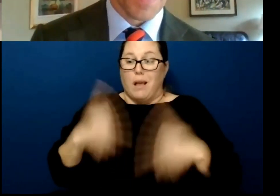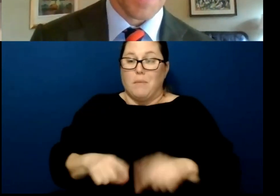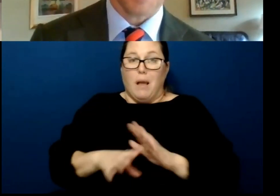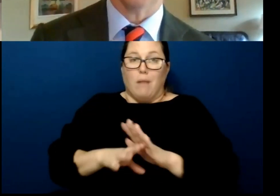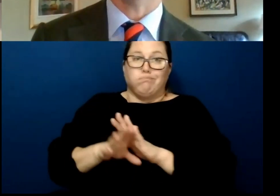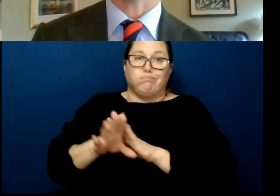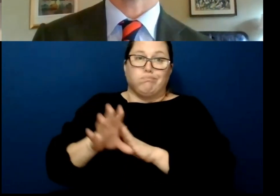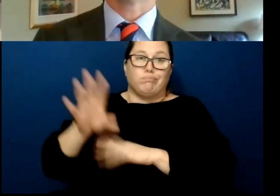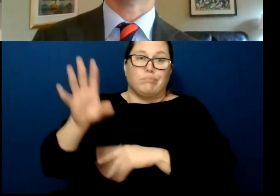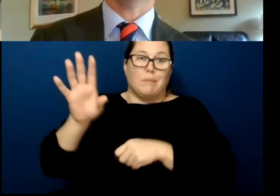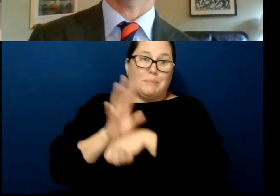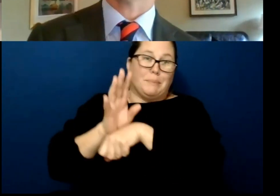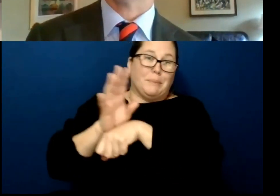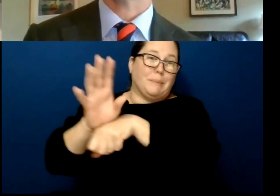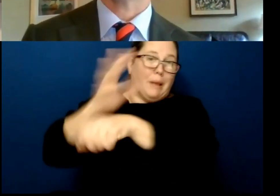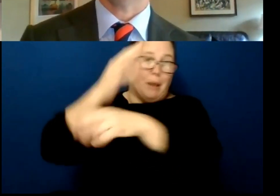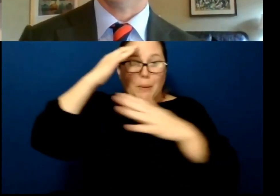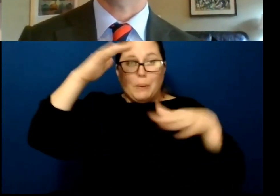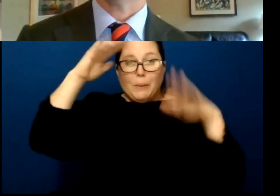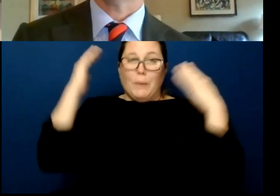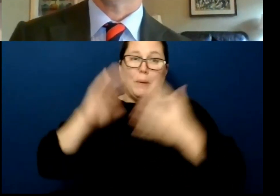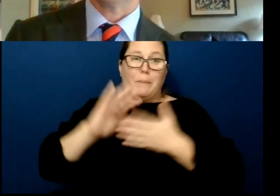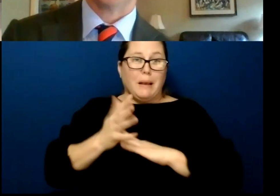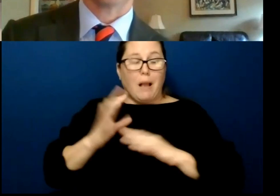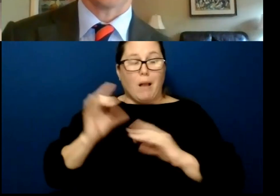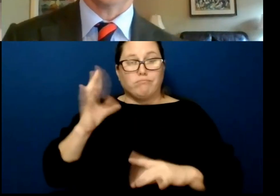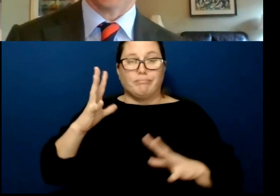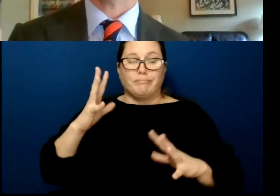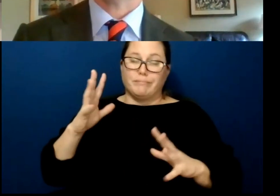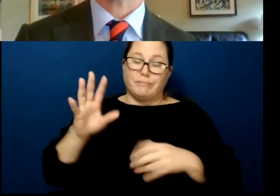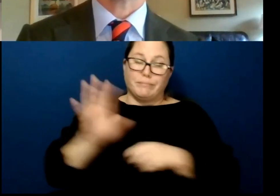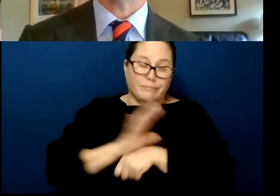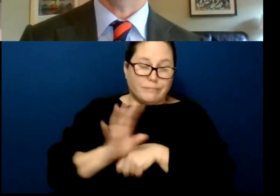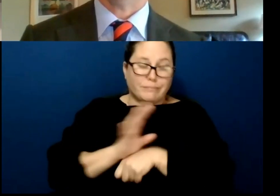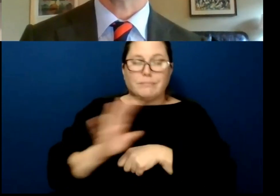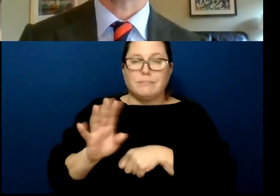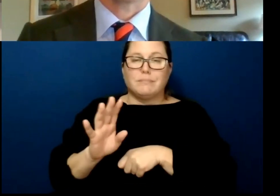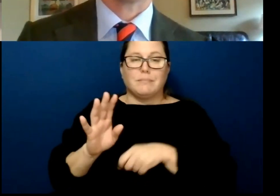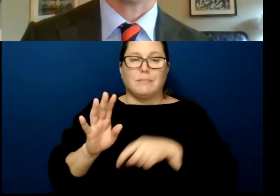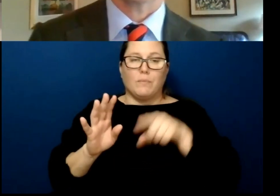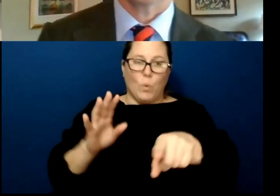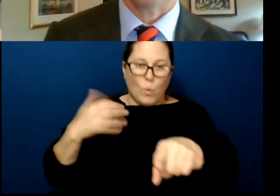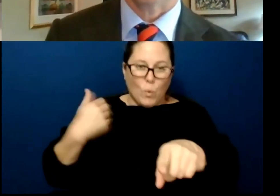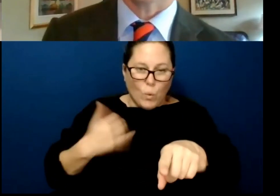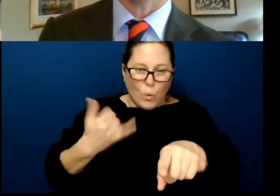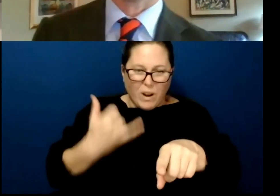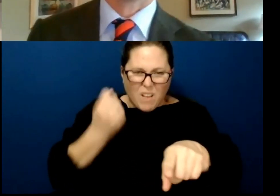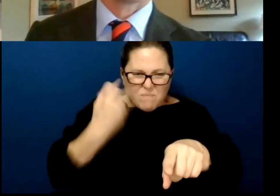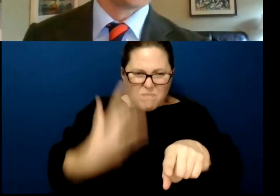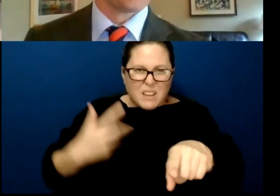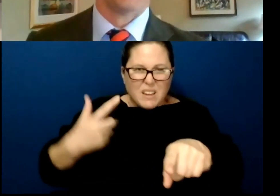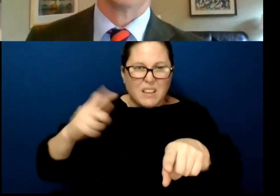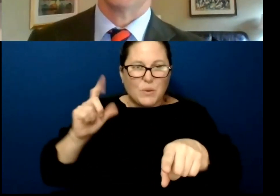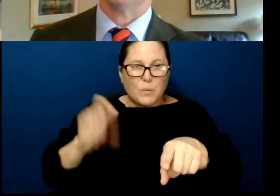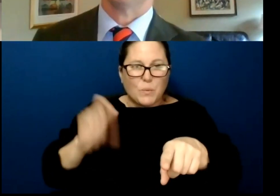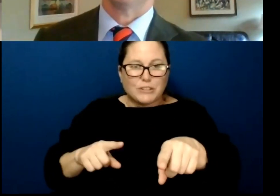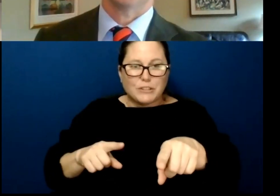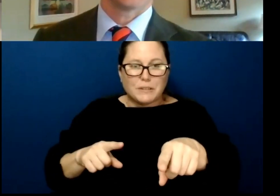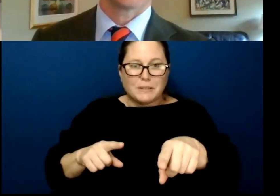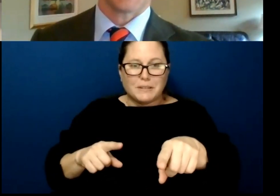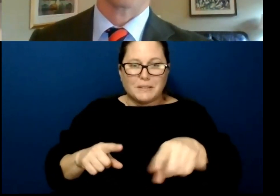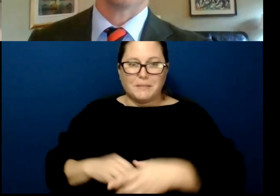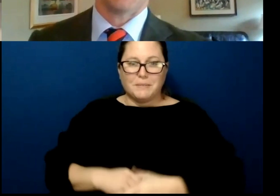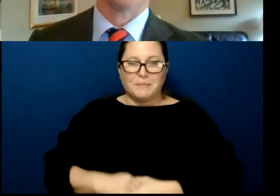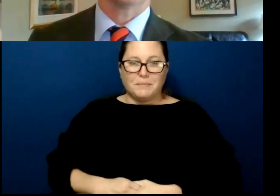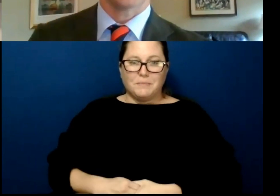chaotic. Wow. Thank you for that. We have a lot of questions now. As we were talking, they're filling up. We'll do our best to get